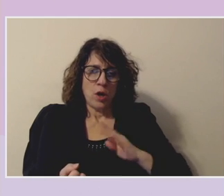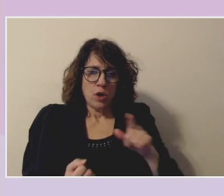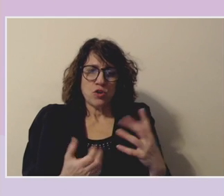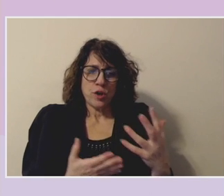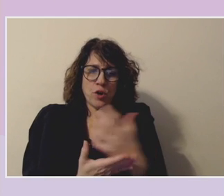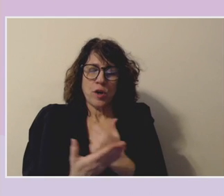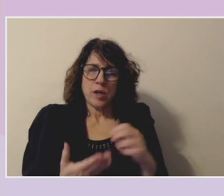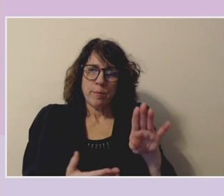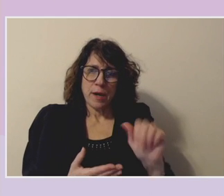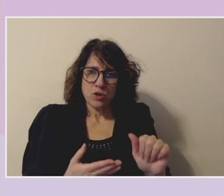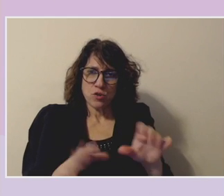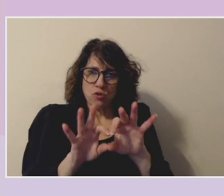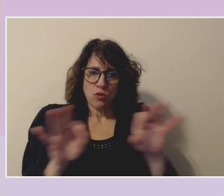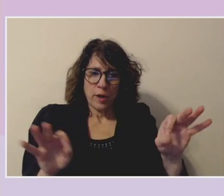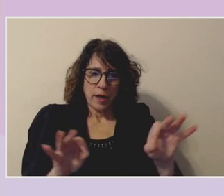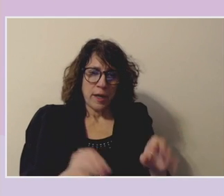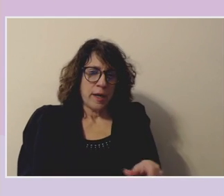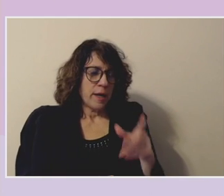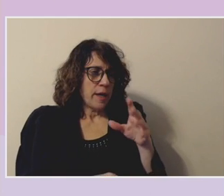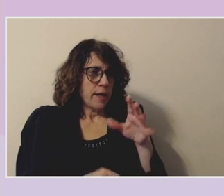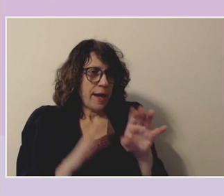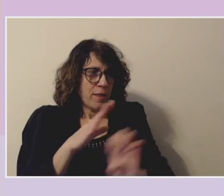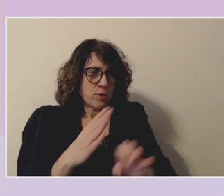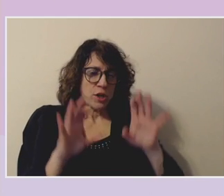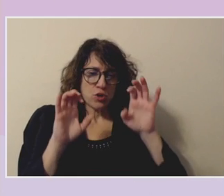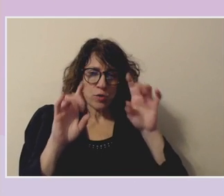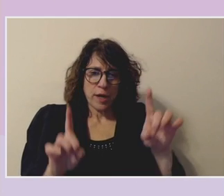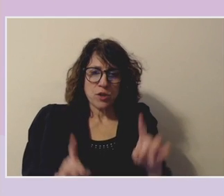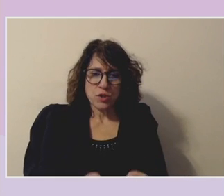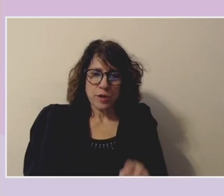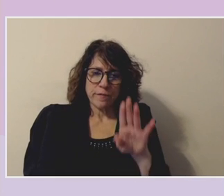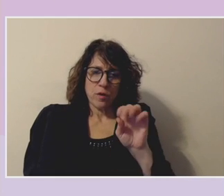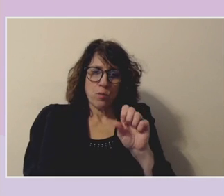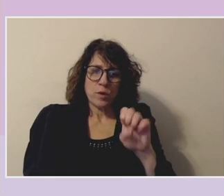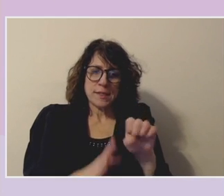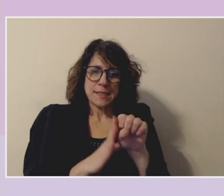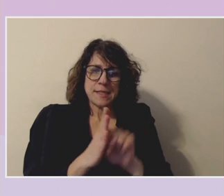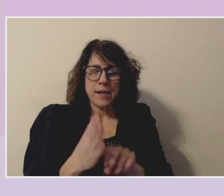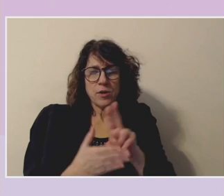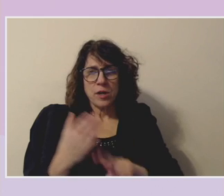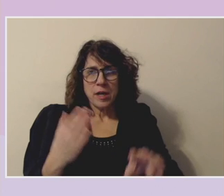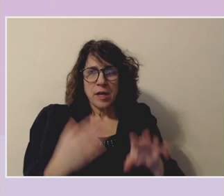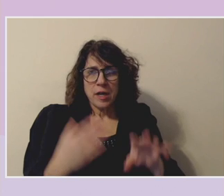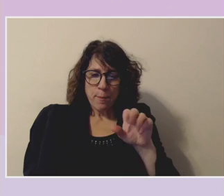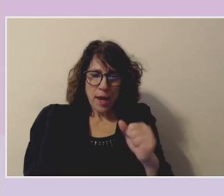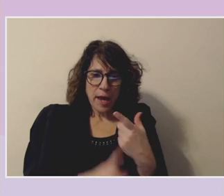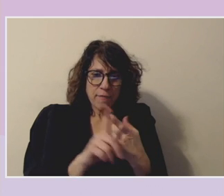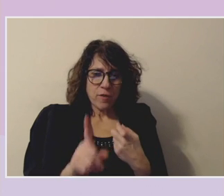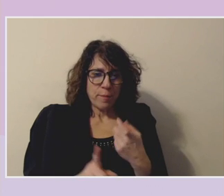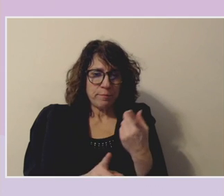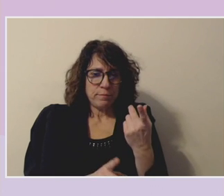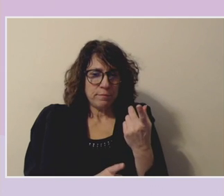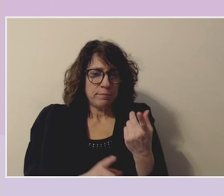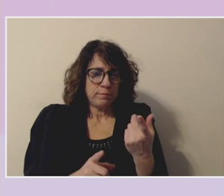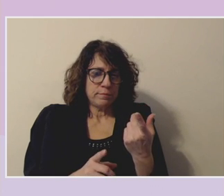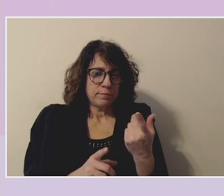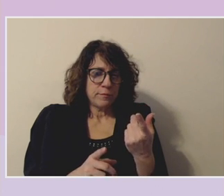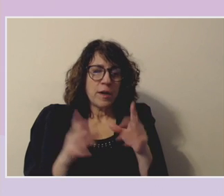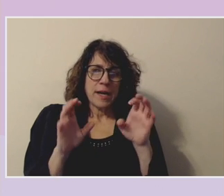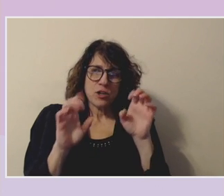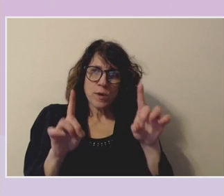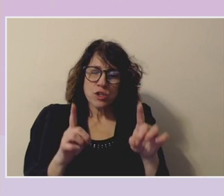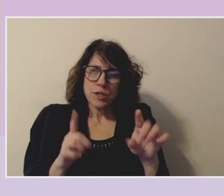from Boise State University, a Master of Arts degree in Educational Administration from the University of